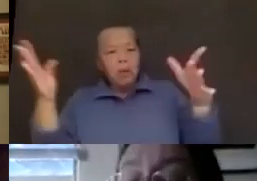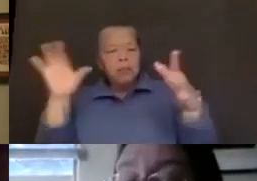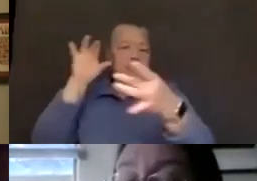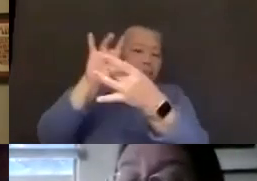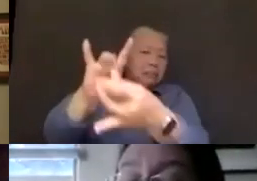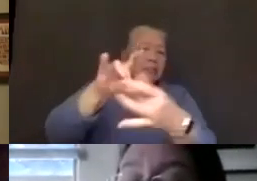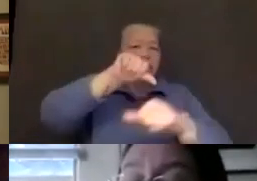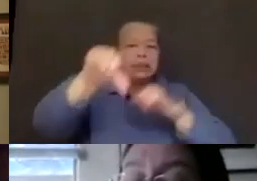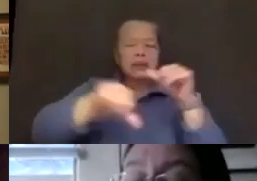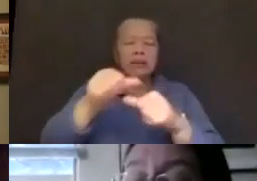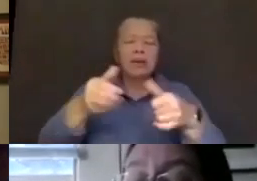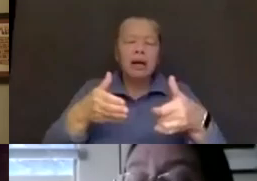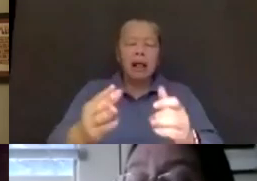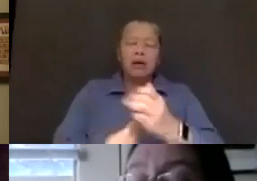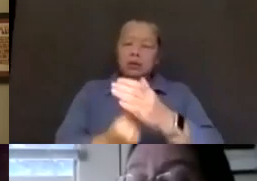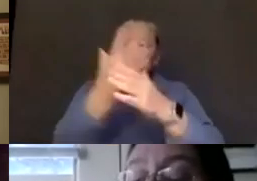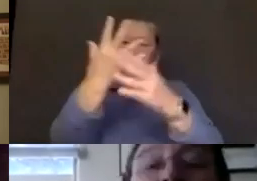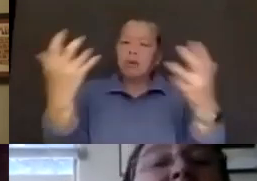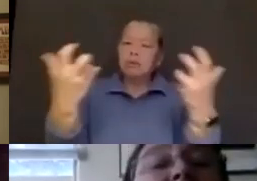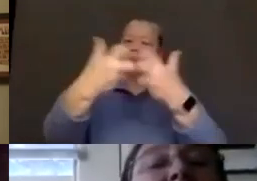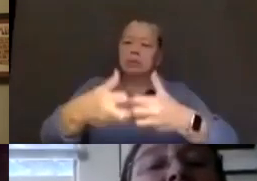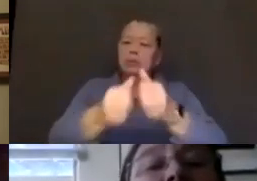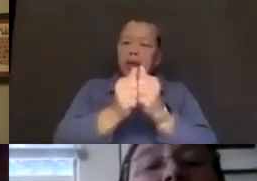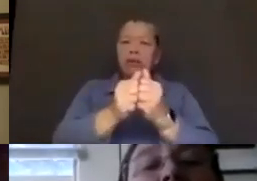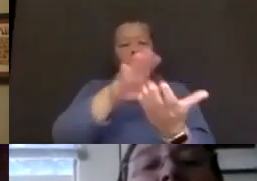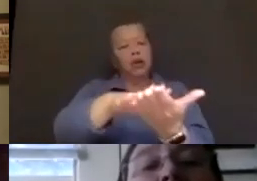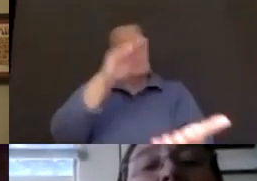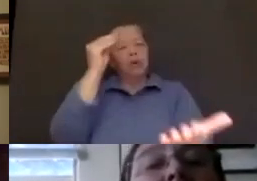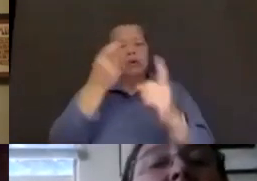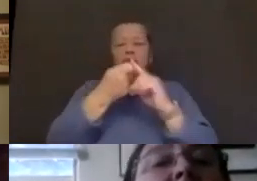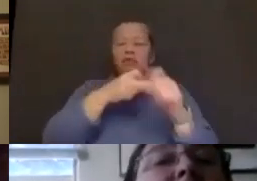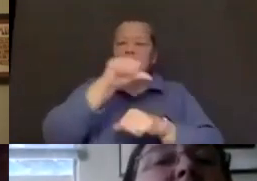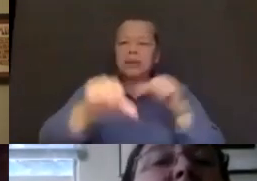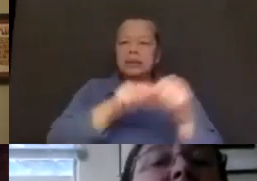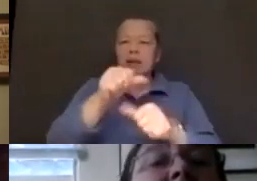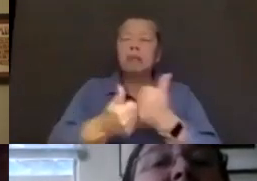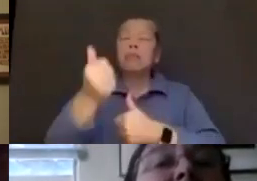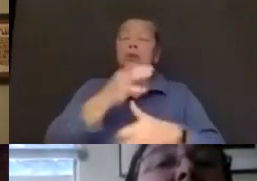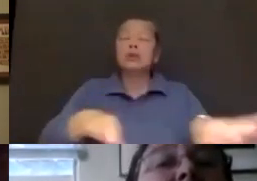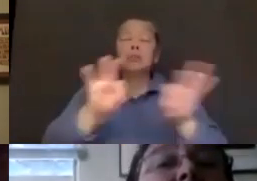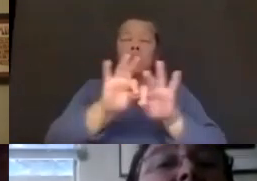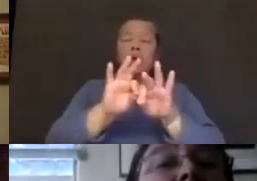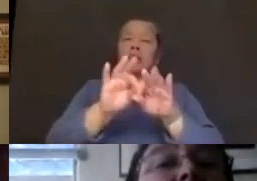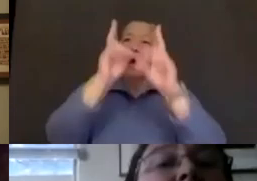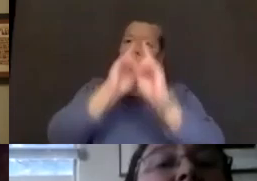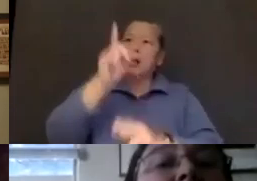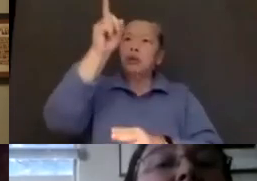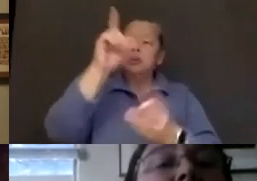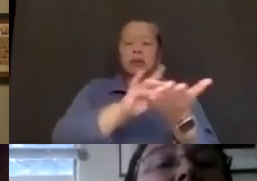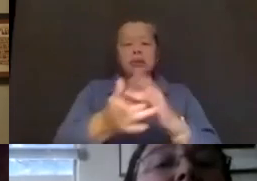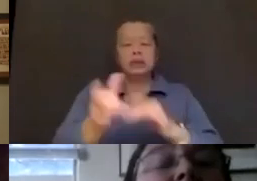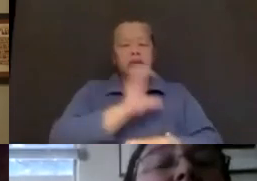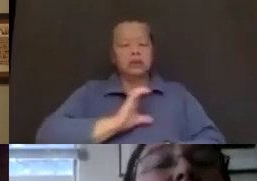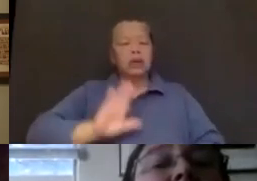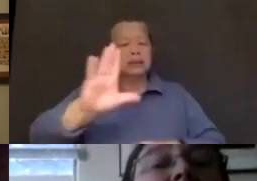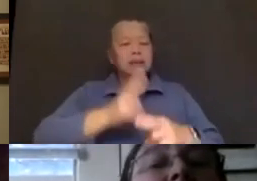other, learn from each other, and most importantly, honor you. In Jesus Christ's name we pray.